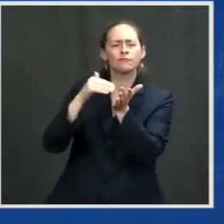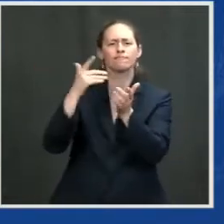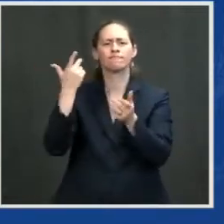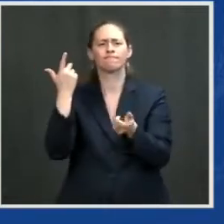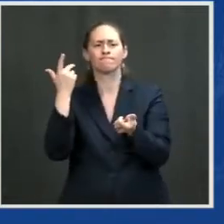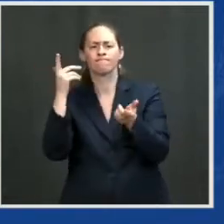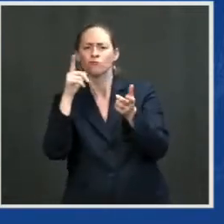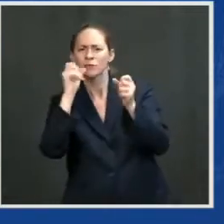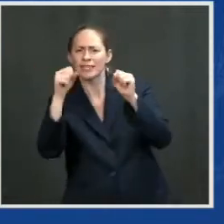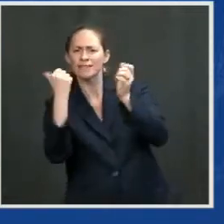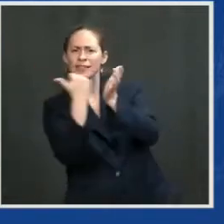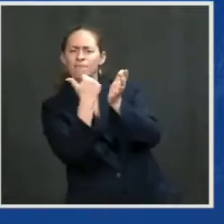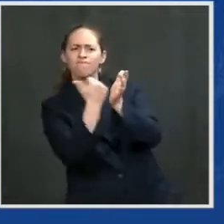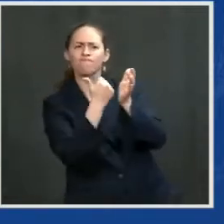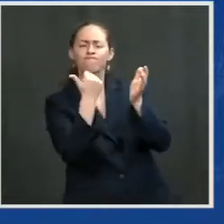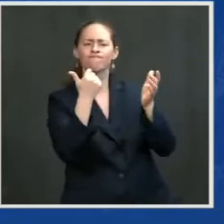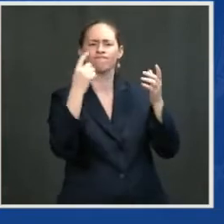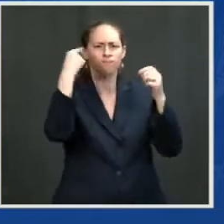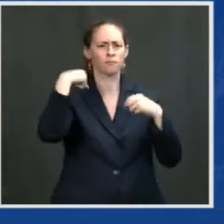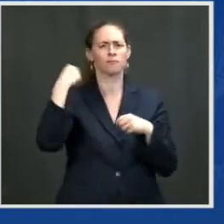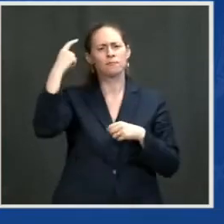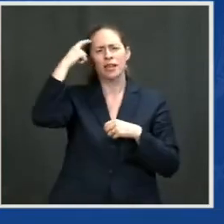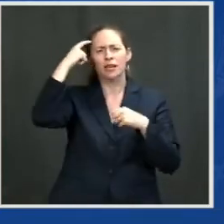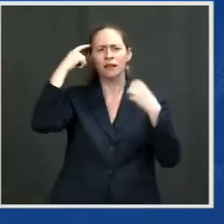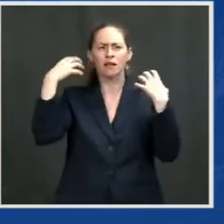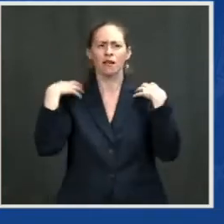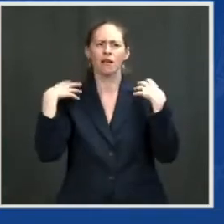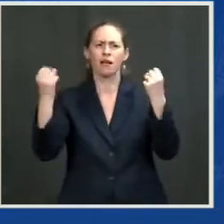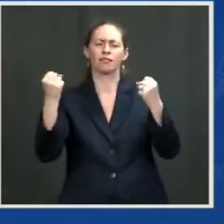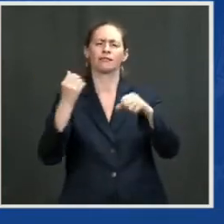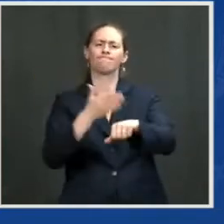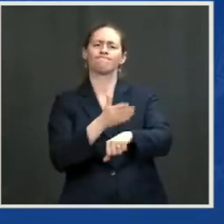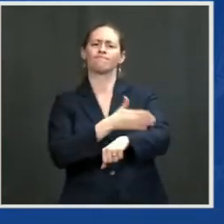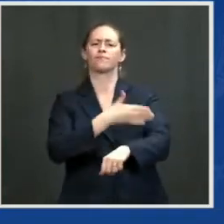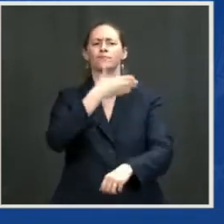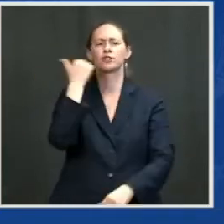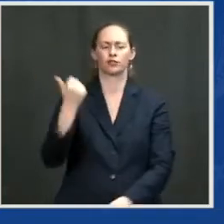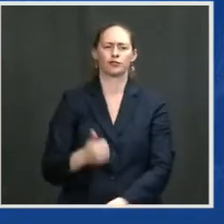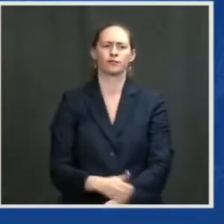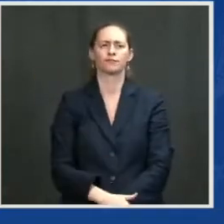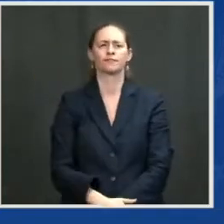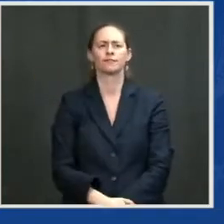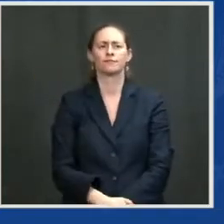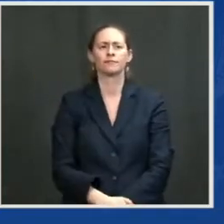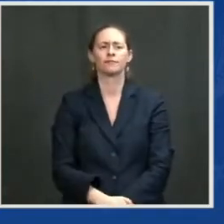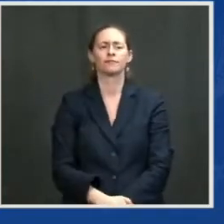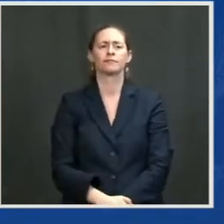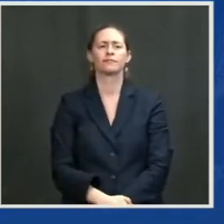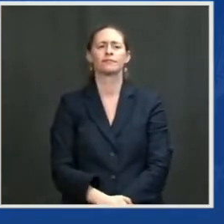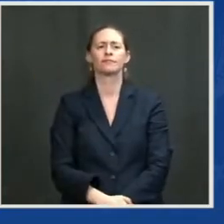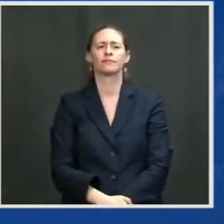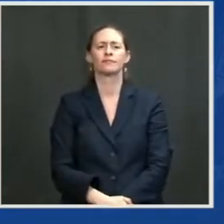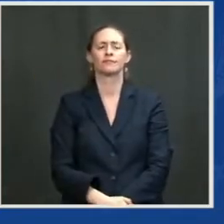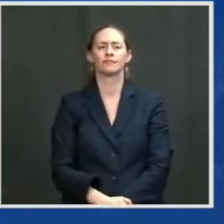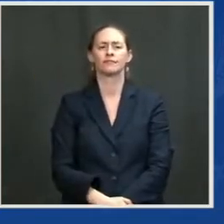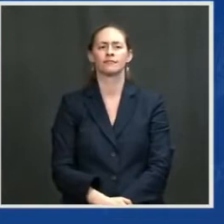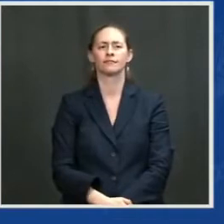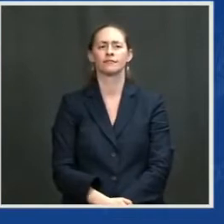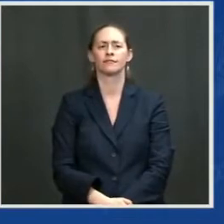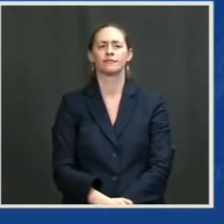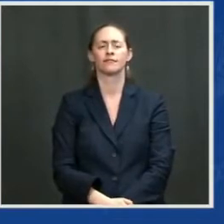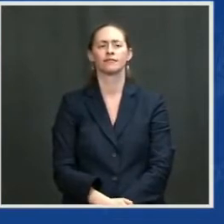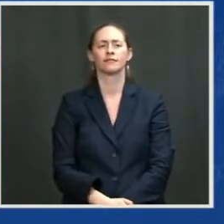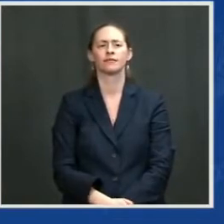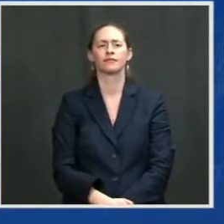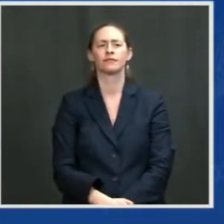line here is, and I'm going on too long, the American Jobs Plan puts people to work upgrading VA hospitals and put for our veterans and our service